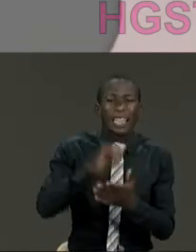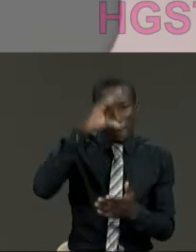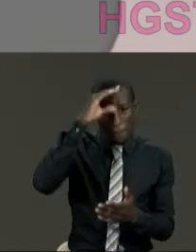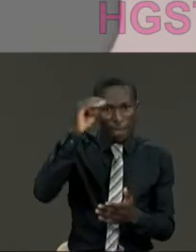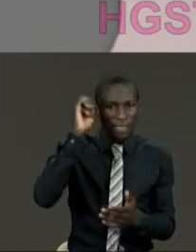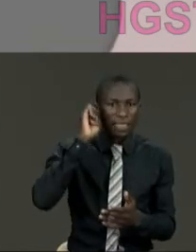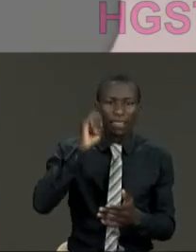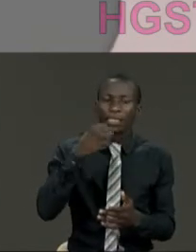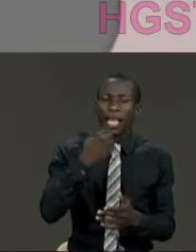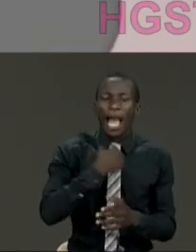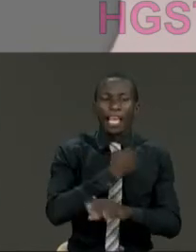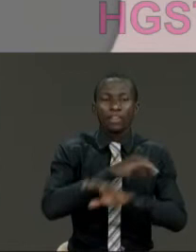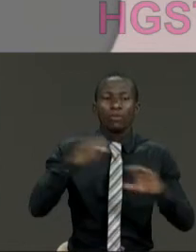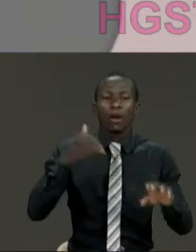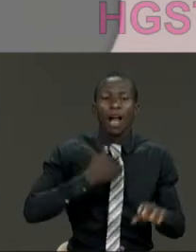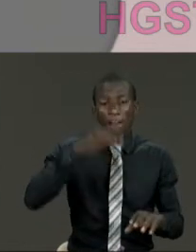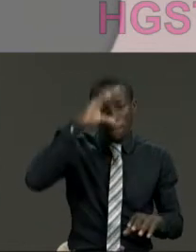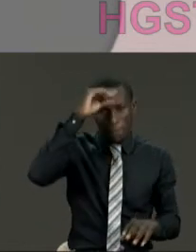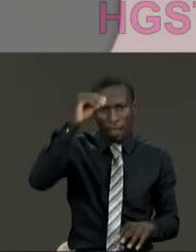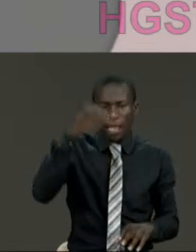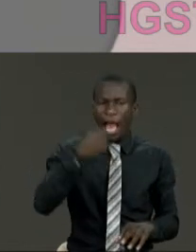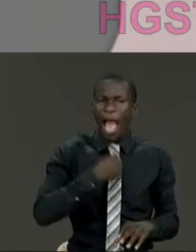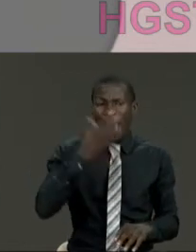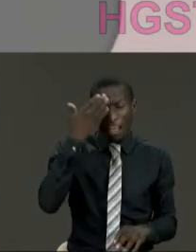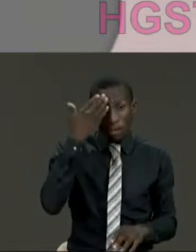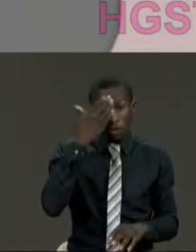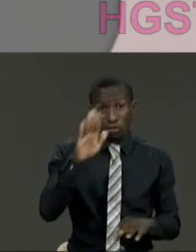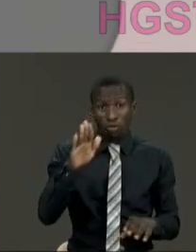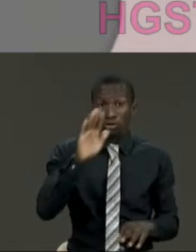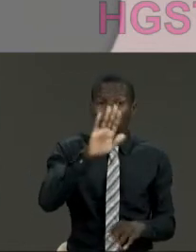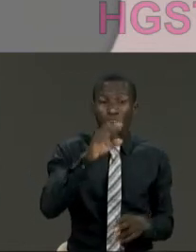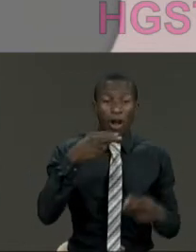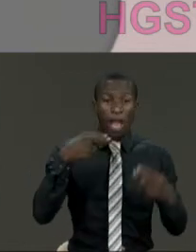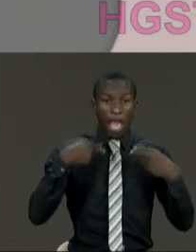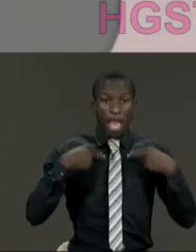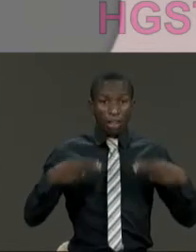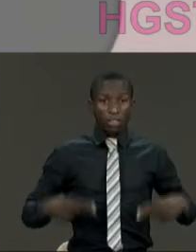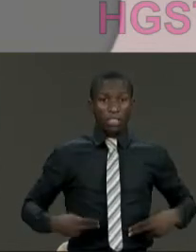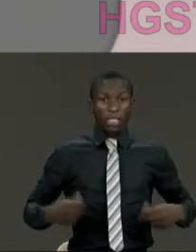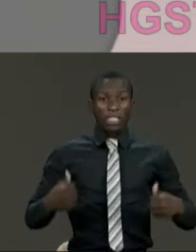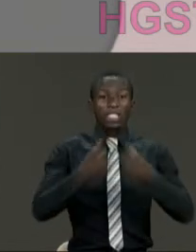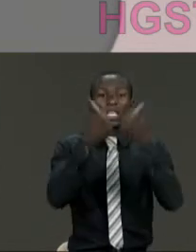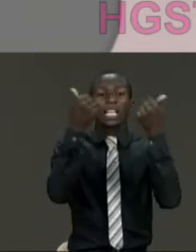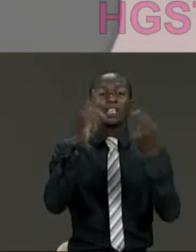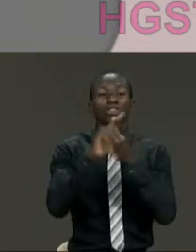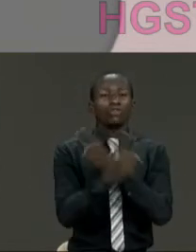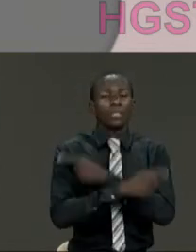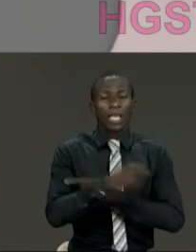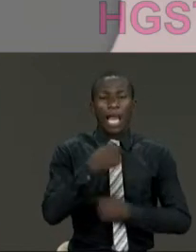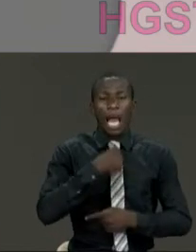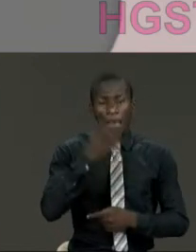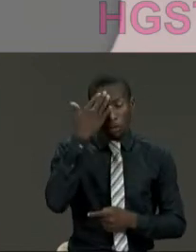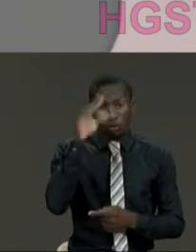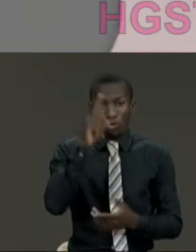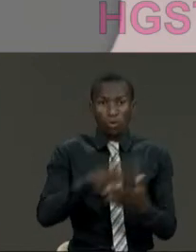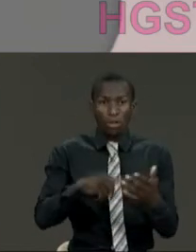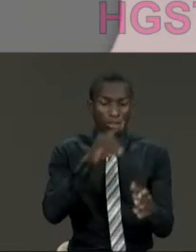man. I don't know your health challenge today. I don't know what doctor has said concerning your health.